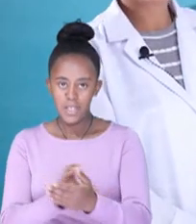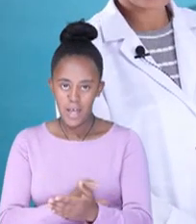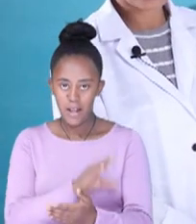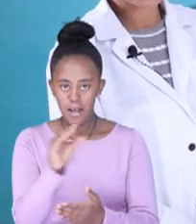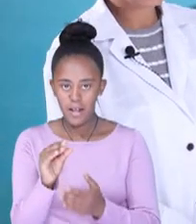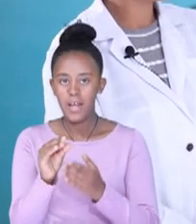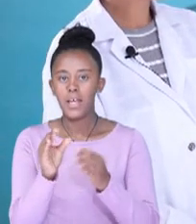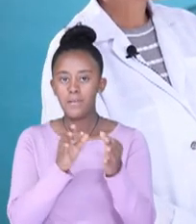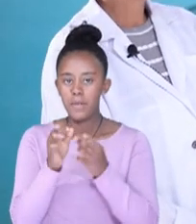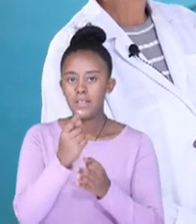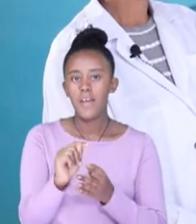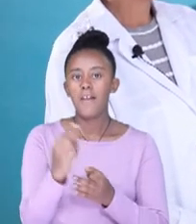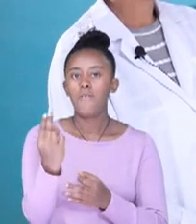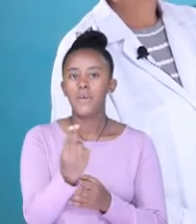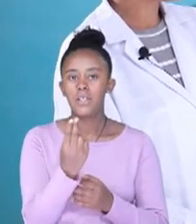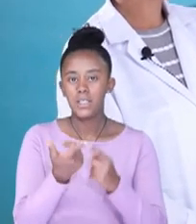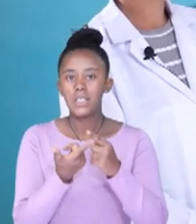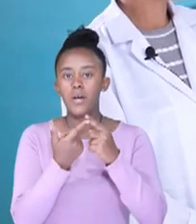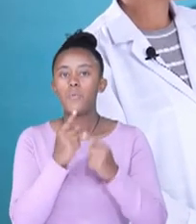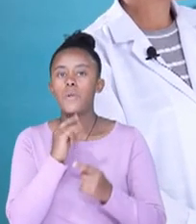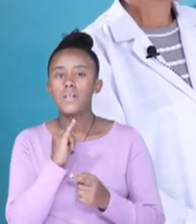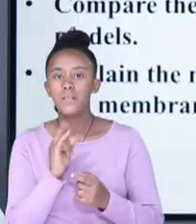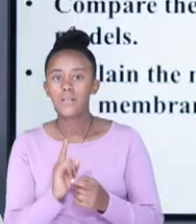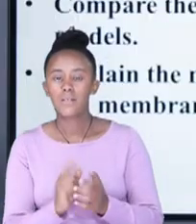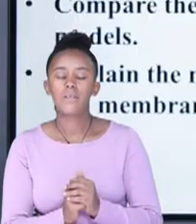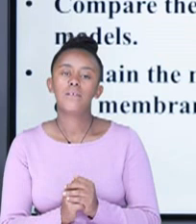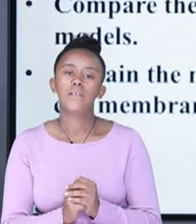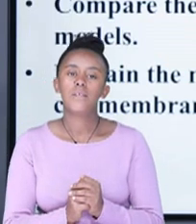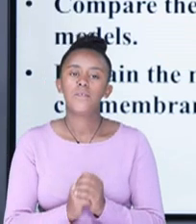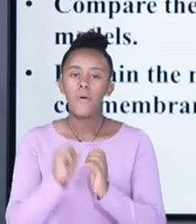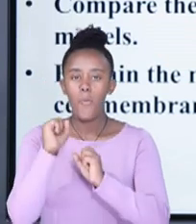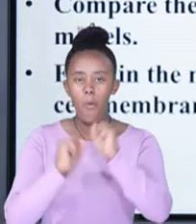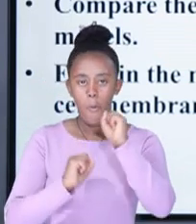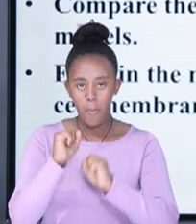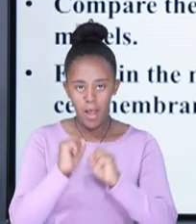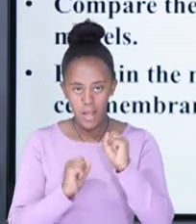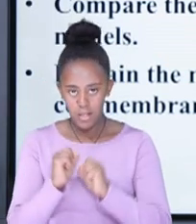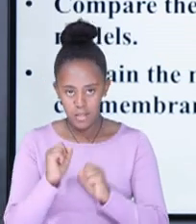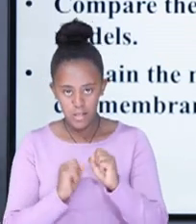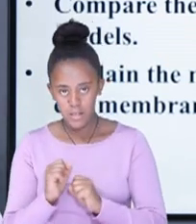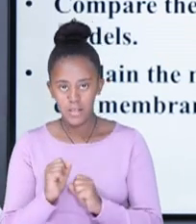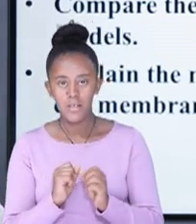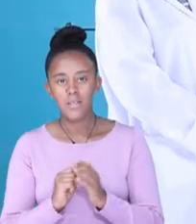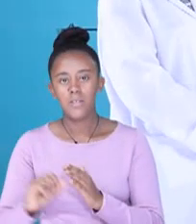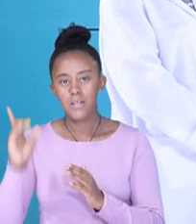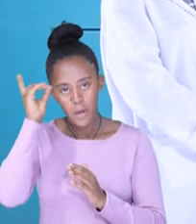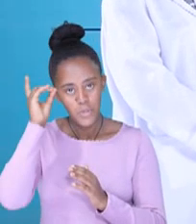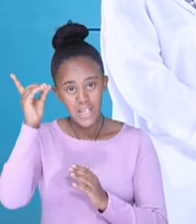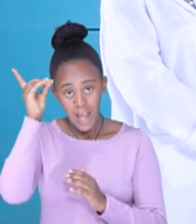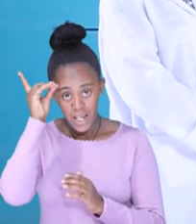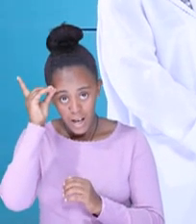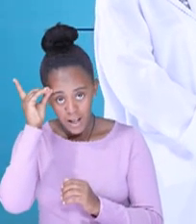explain their function. The second one is compare the Davson-Danieli